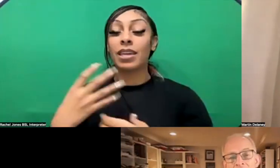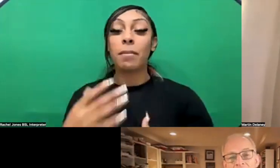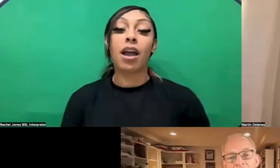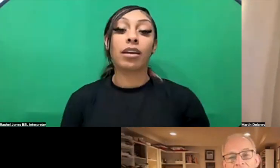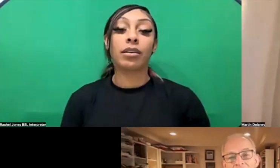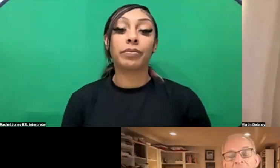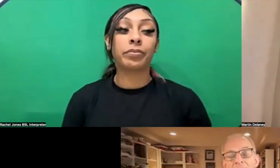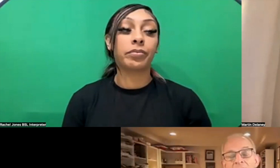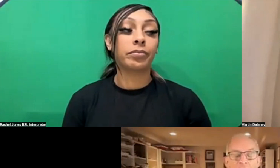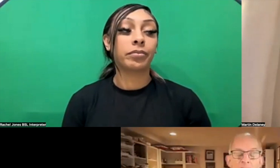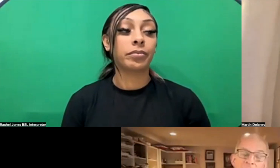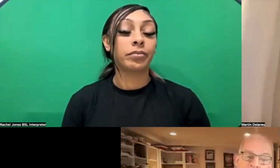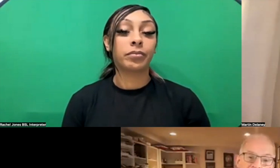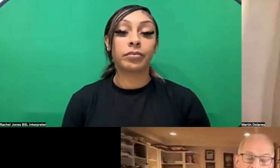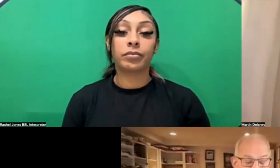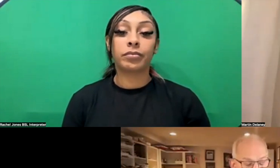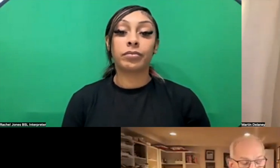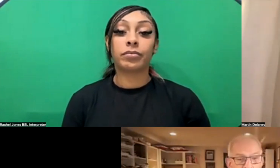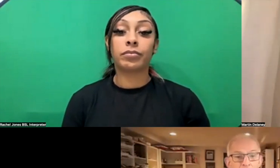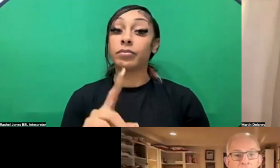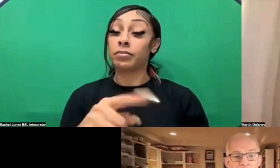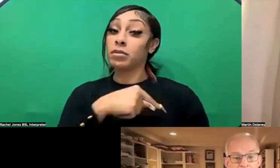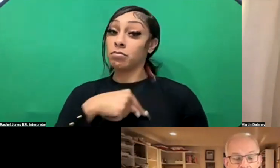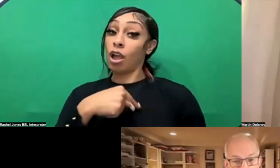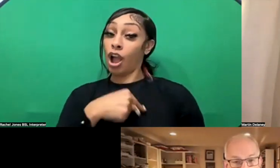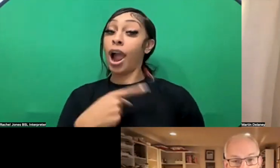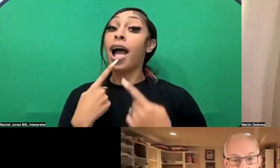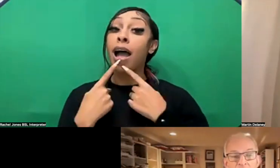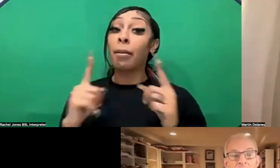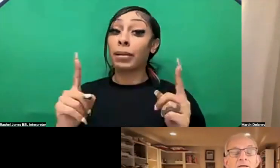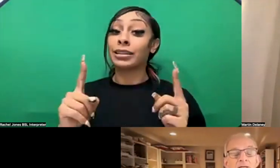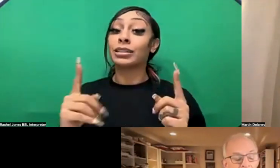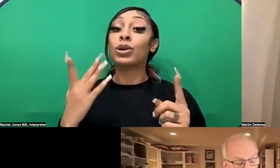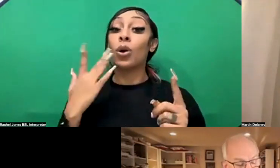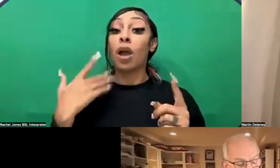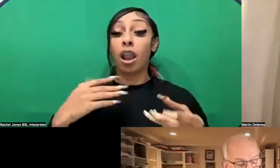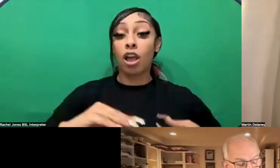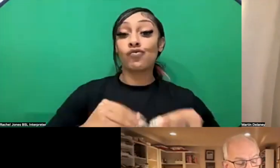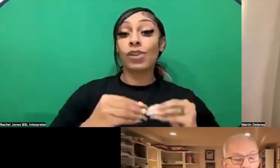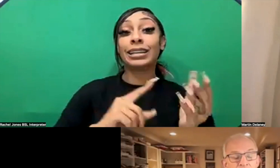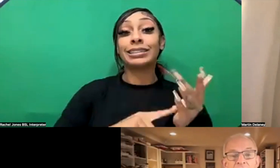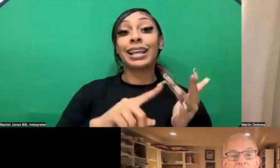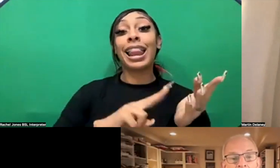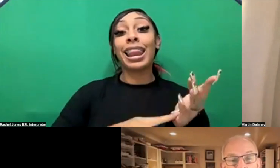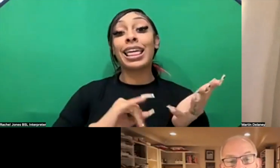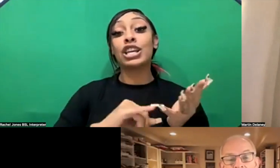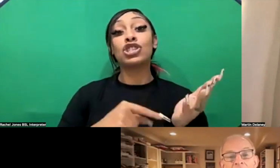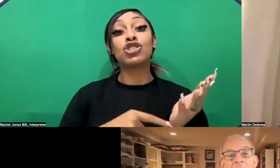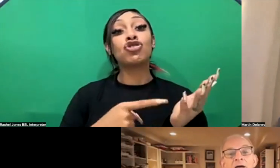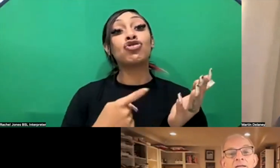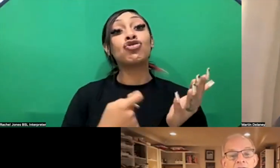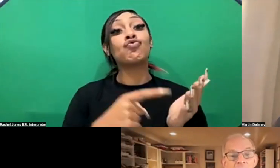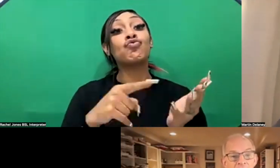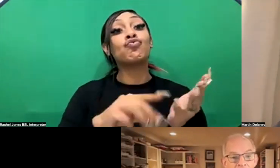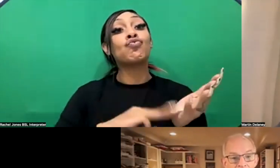it? I will admit that when I first worked on the LinnStrument product, it was not foremost in my